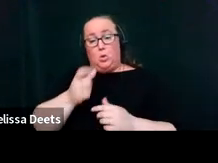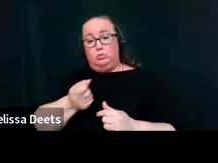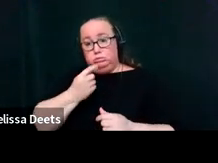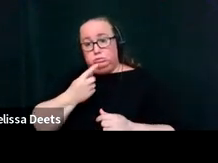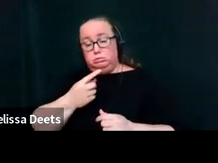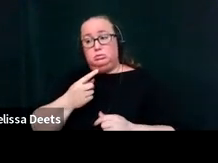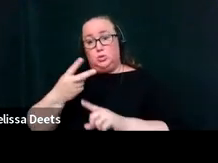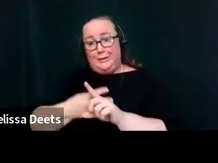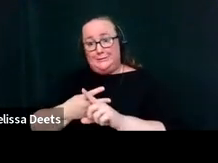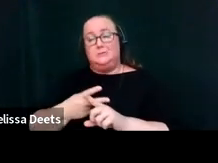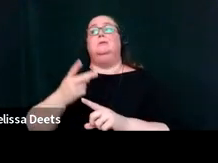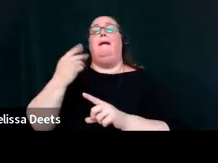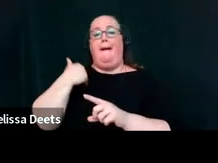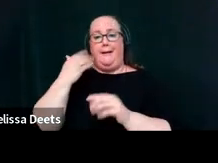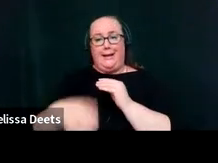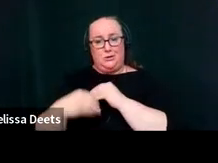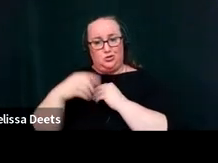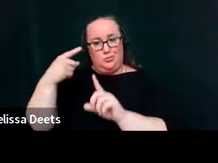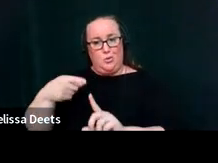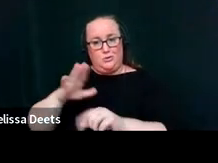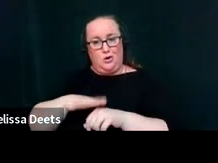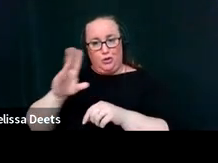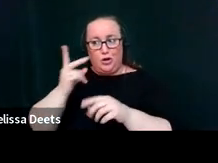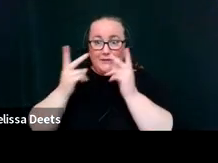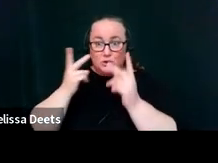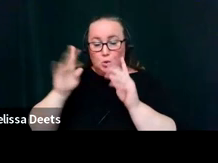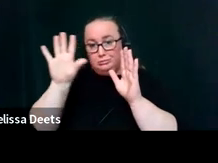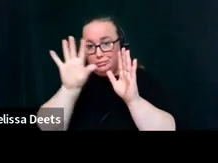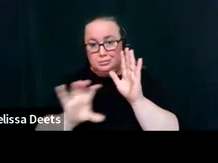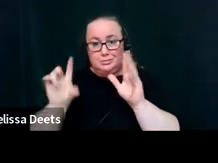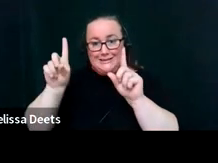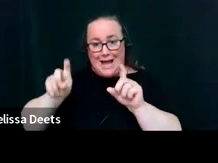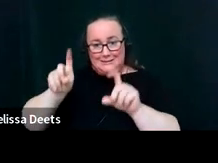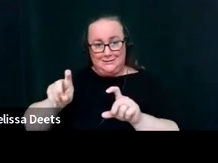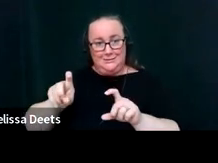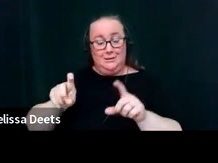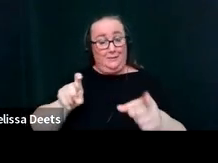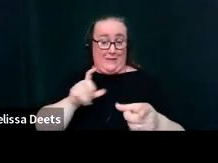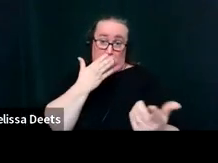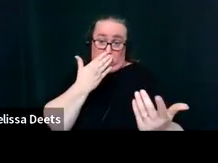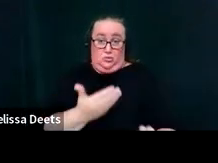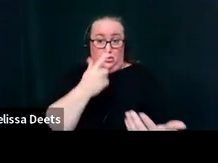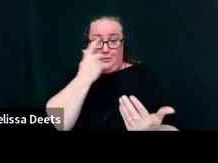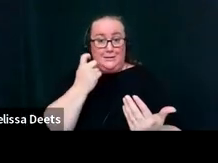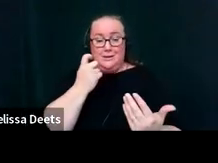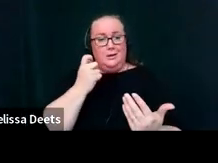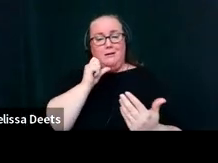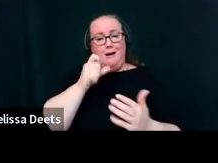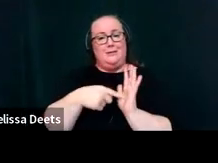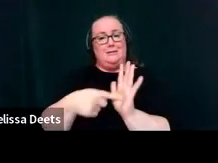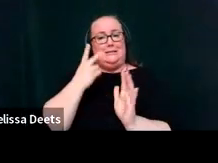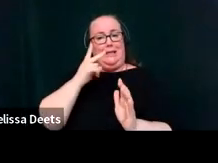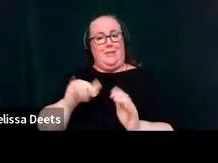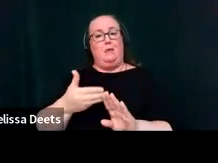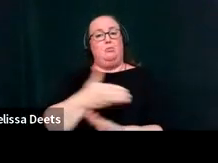more points on their visual field tests. This is pretty promising, as this has not been shown in prior trials such